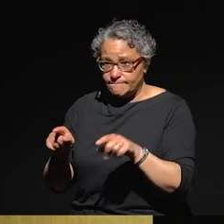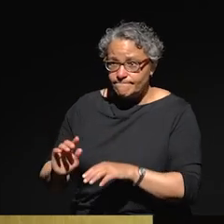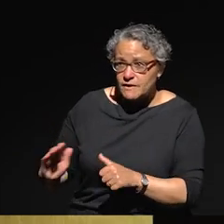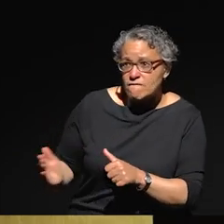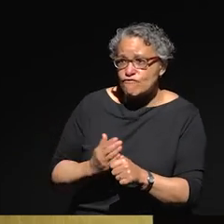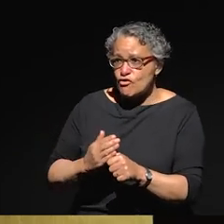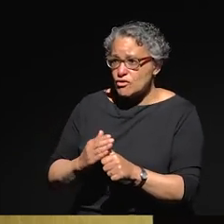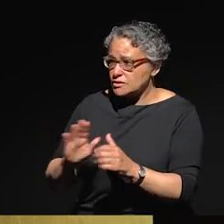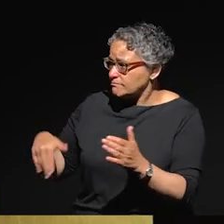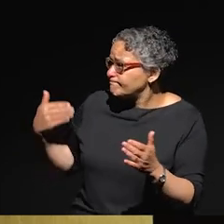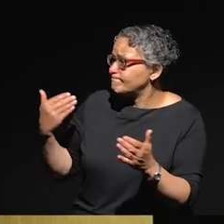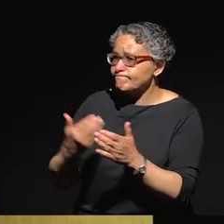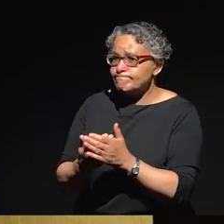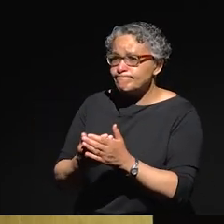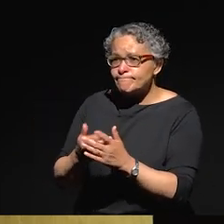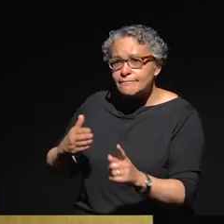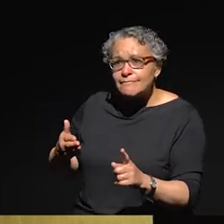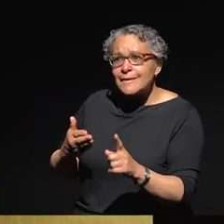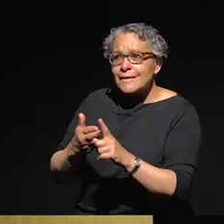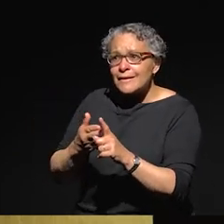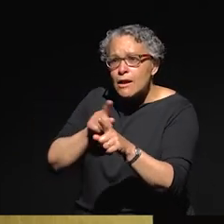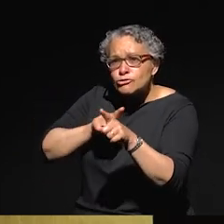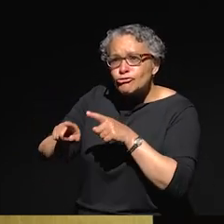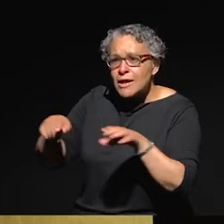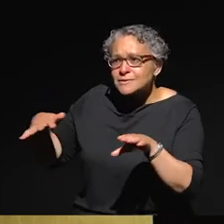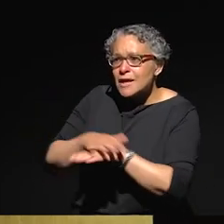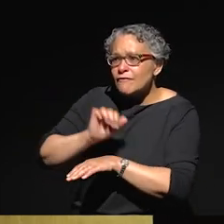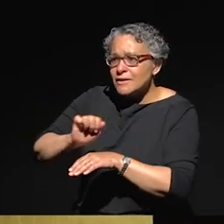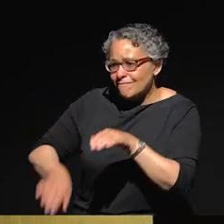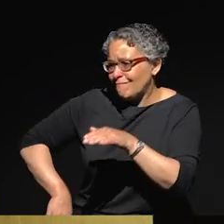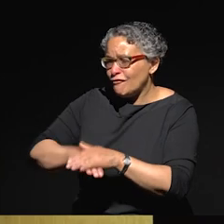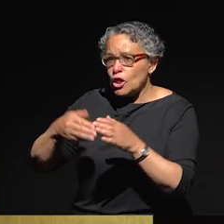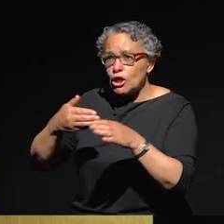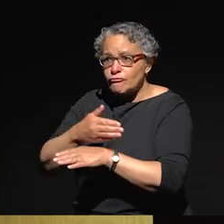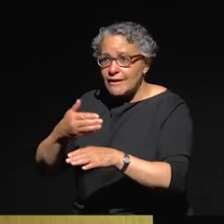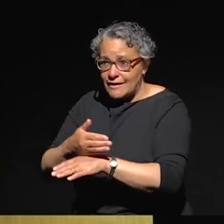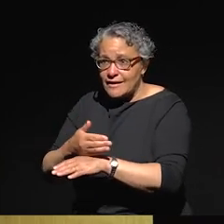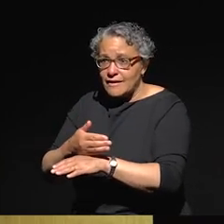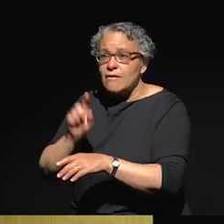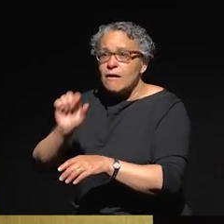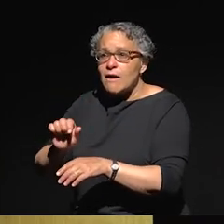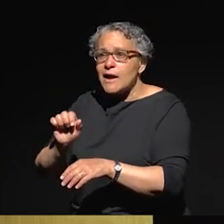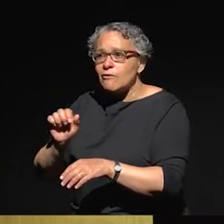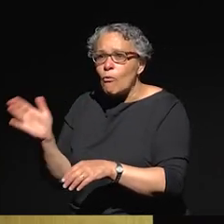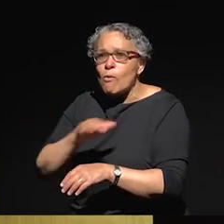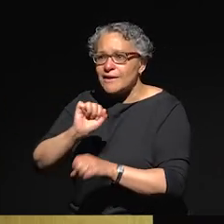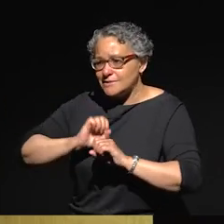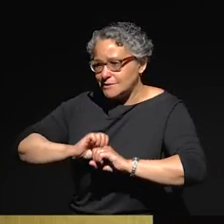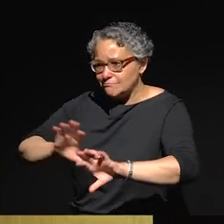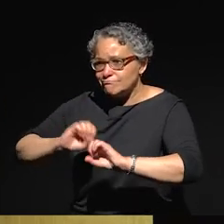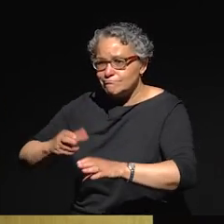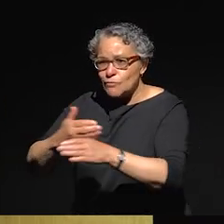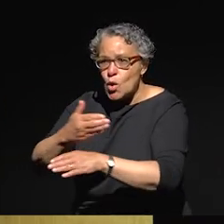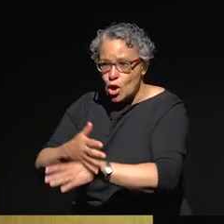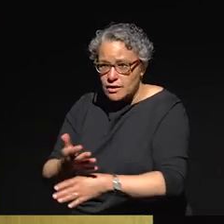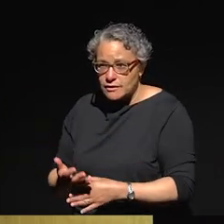ever to attempt to cover the entirety of Raphael's career and the entirety of his output. So not just